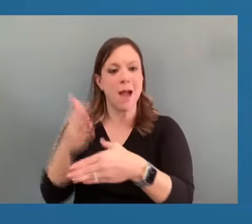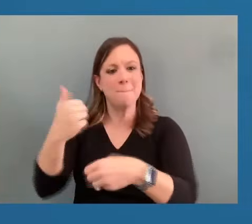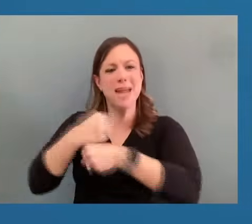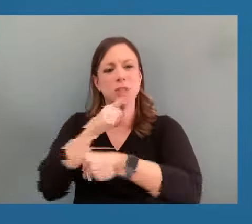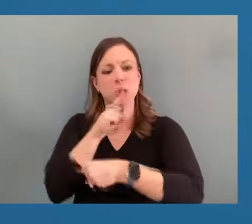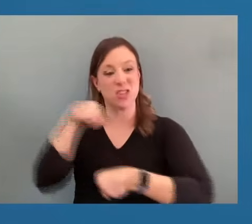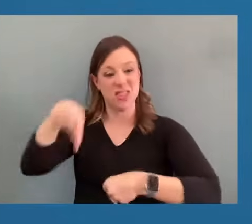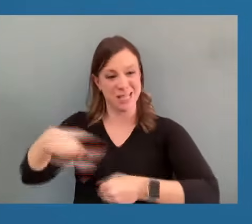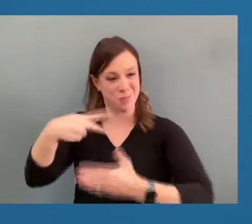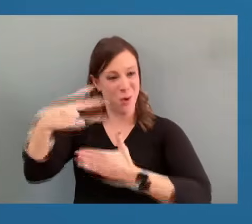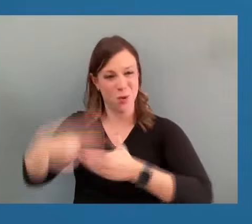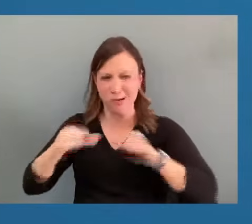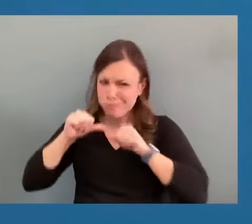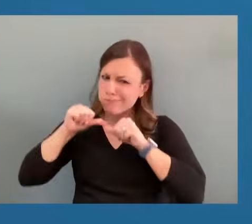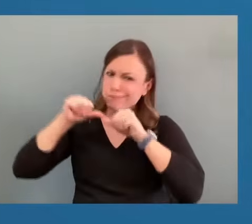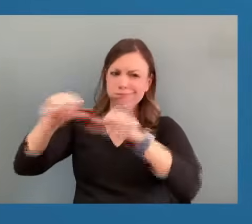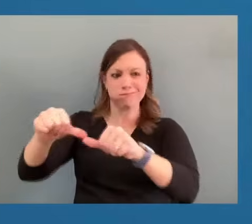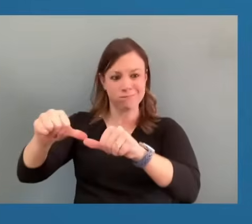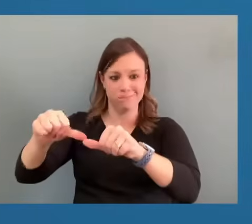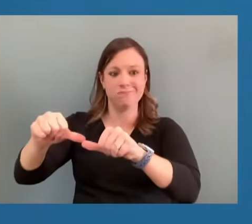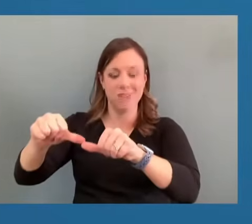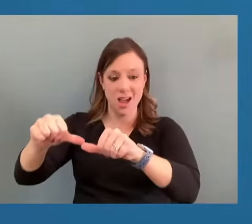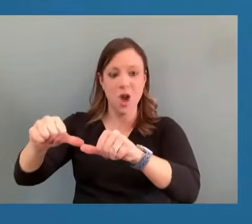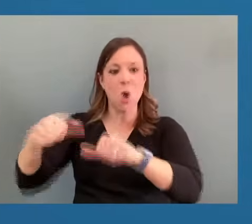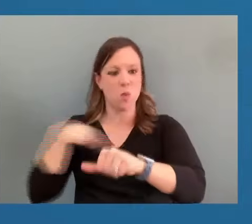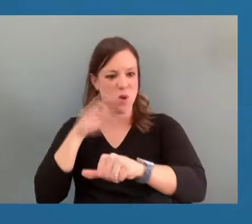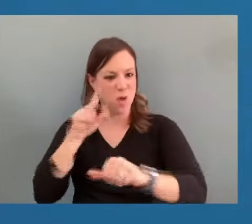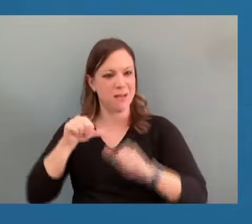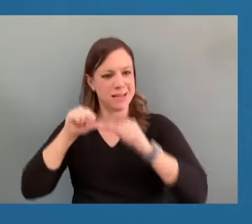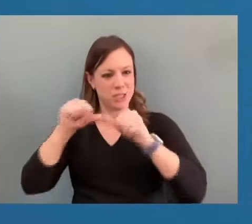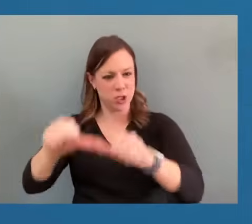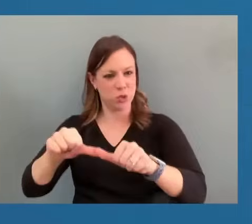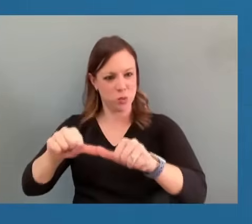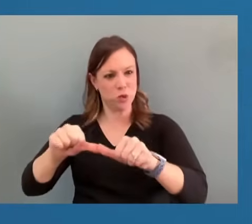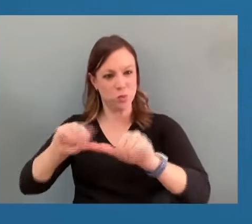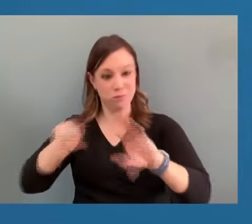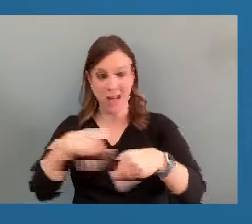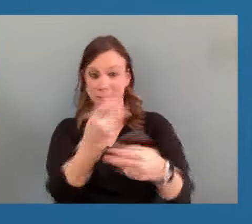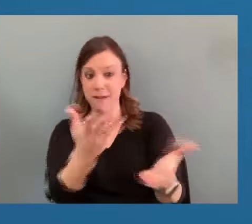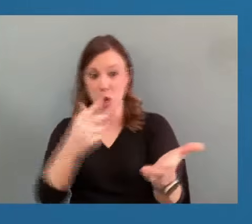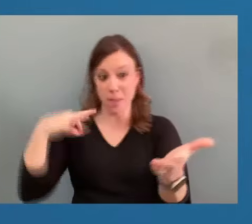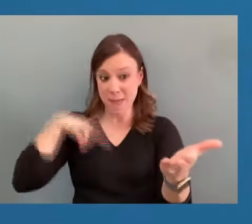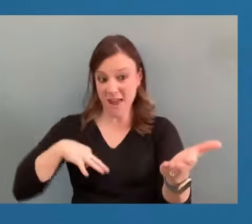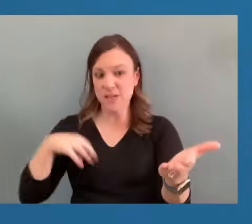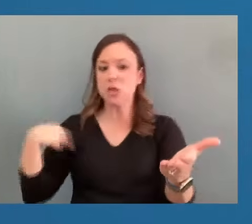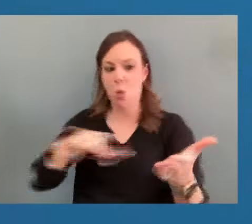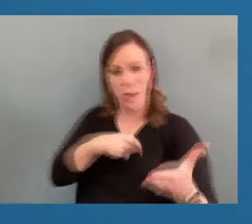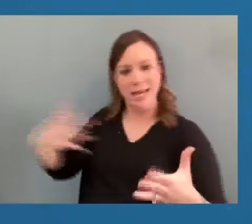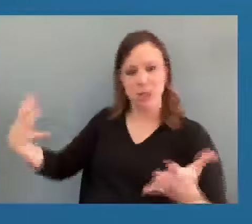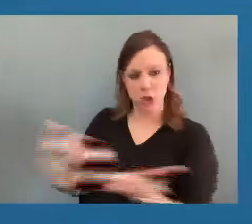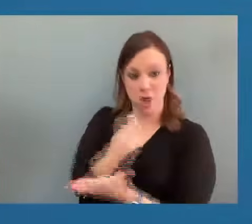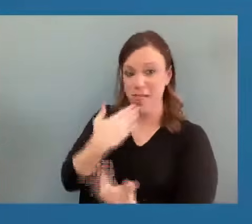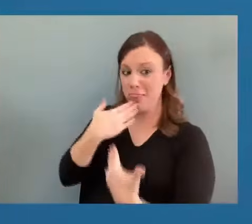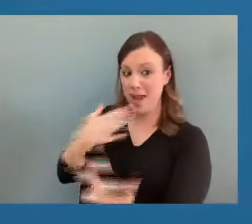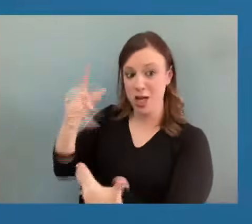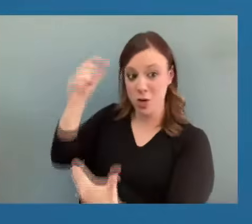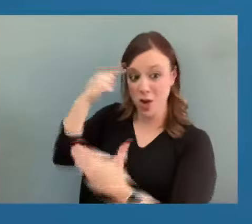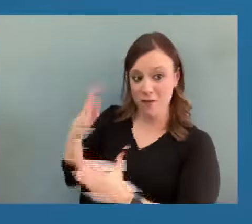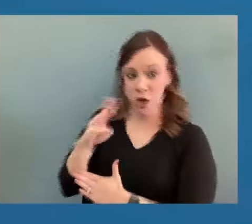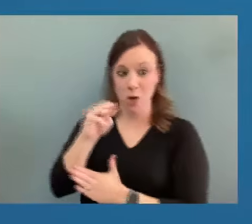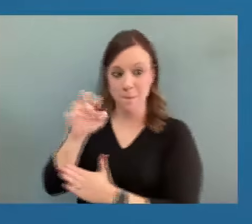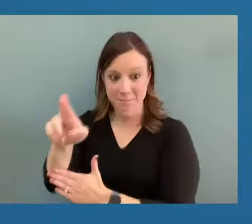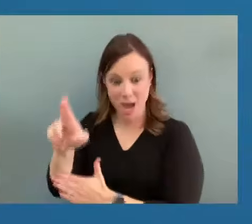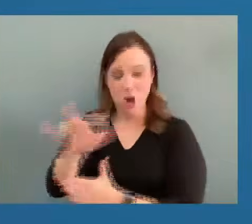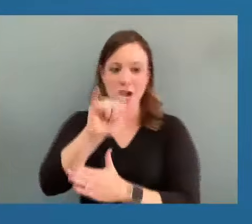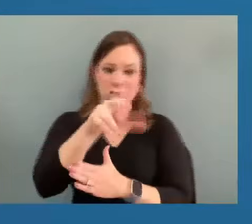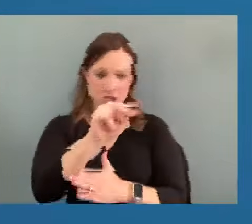effect, continuing to deliver the benefits our region's residents deserve. Thank you, Governor, thank you, Mayor, and thank you, Jano, for your leadership.